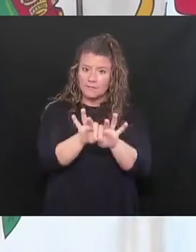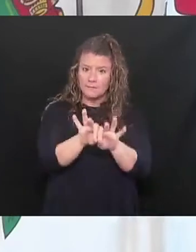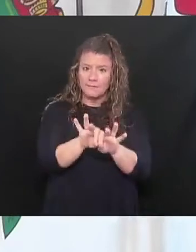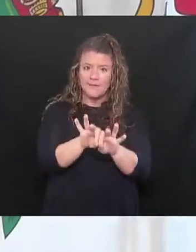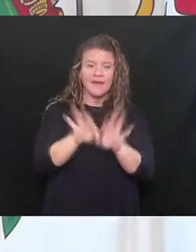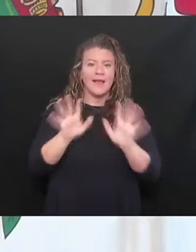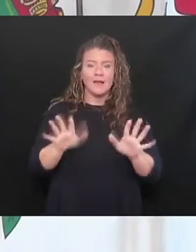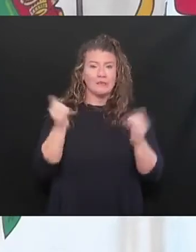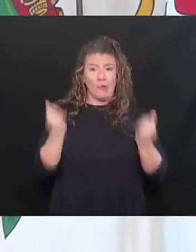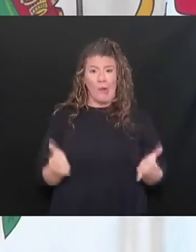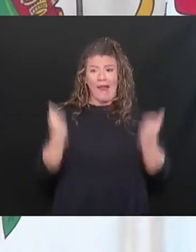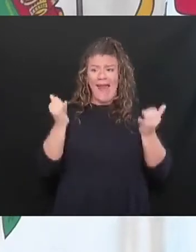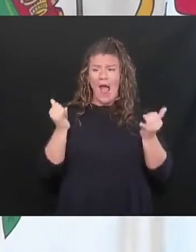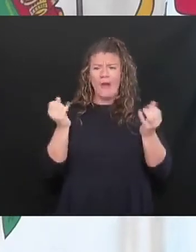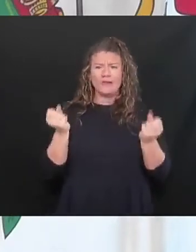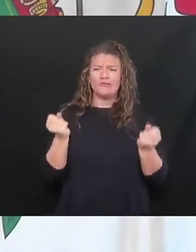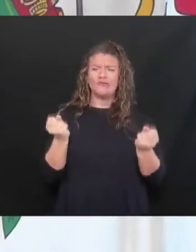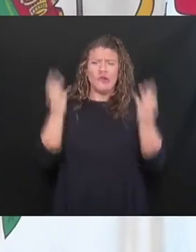it is